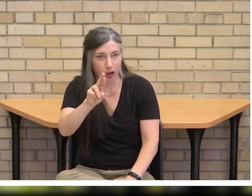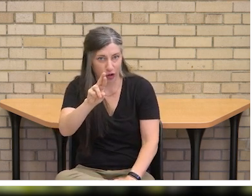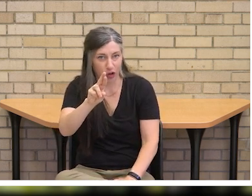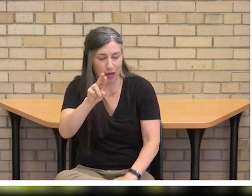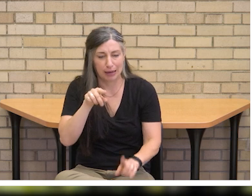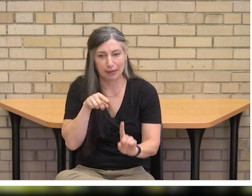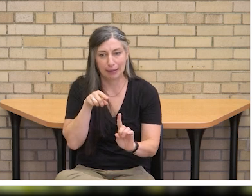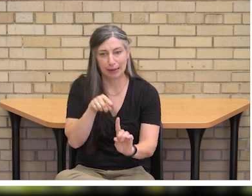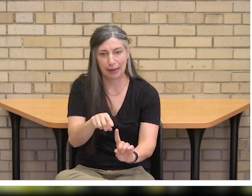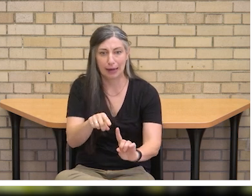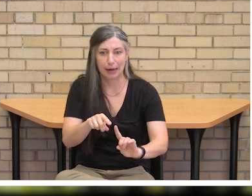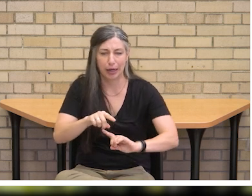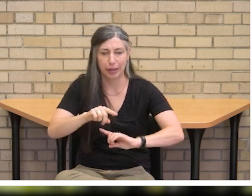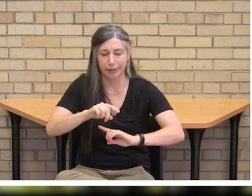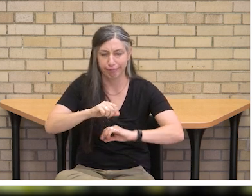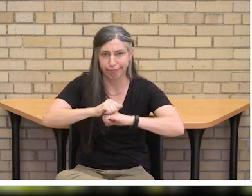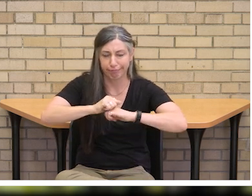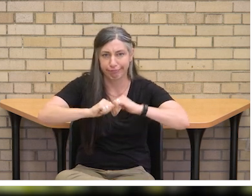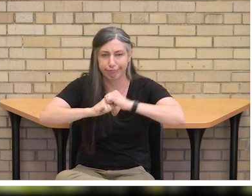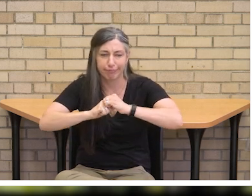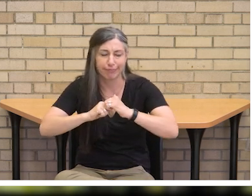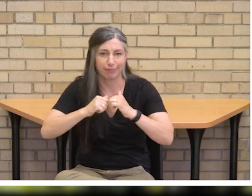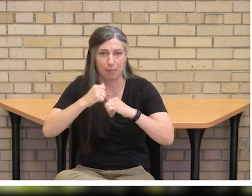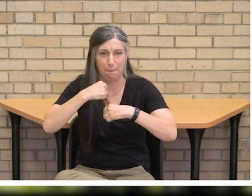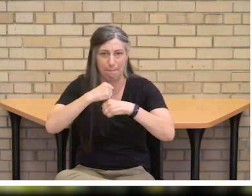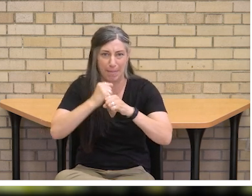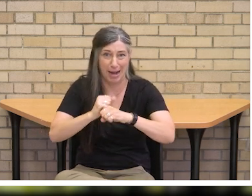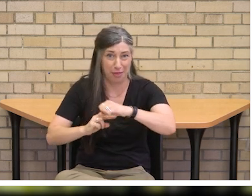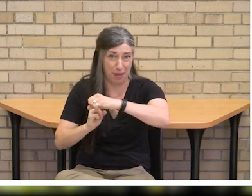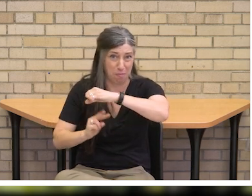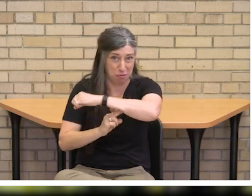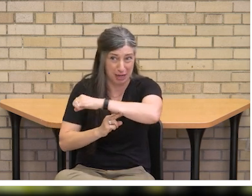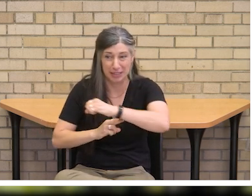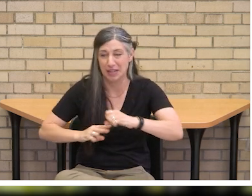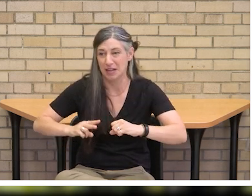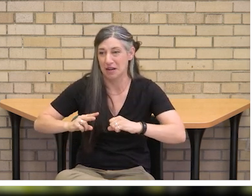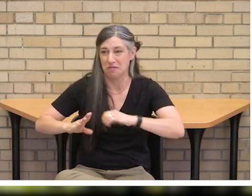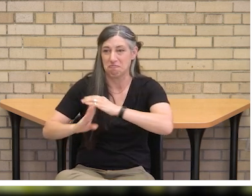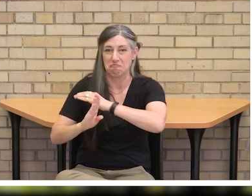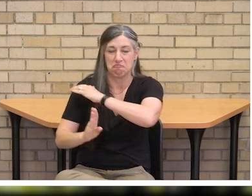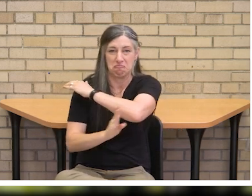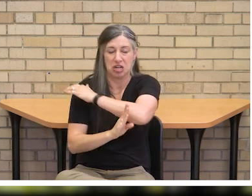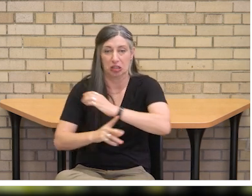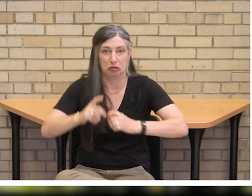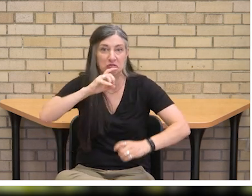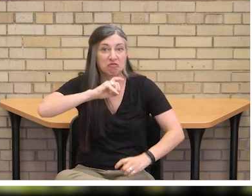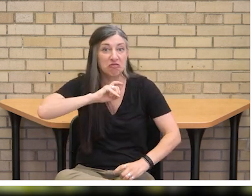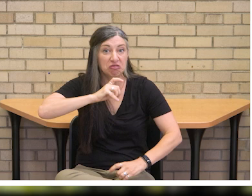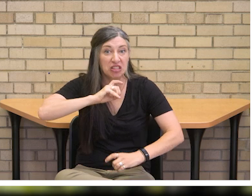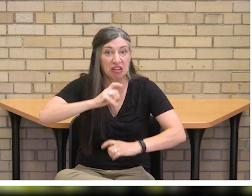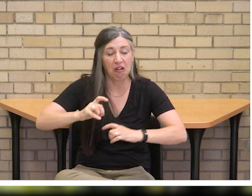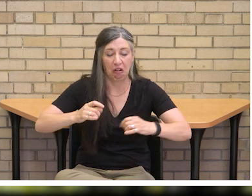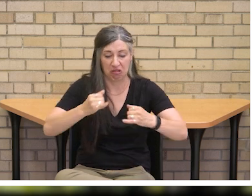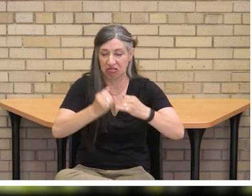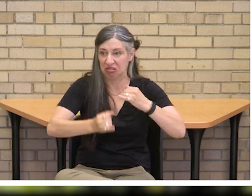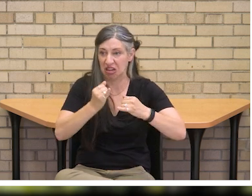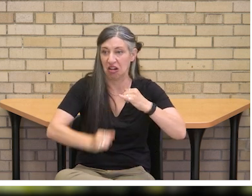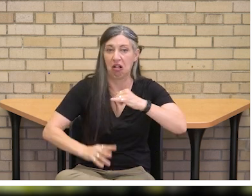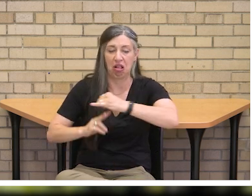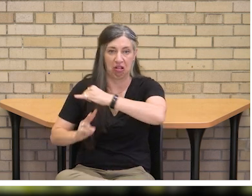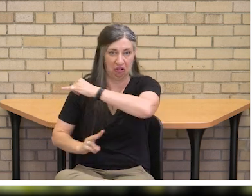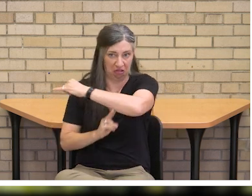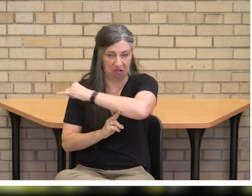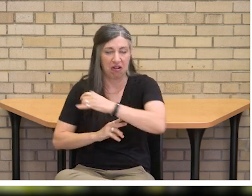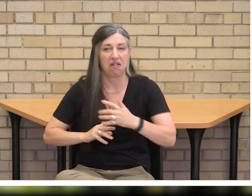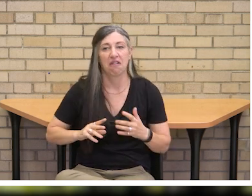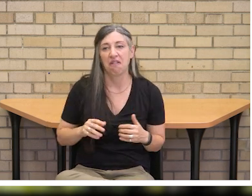distributing forces through the steel truss, as you can see in the middle photo. And it was used on several bridges throughout the